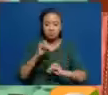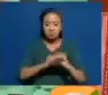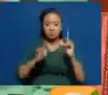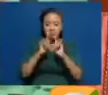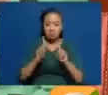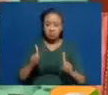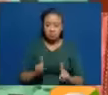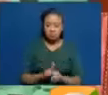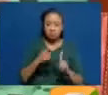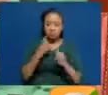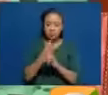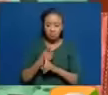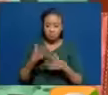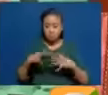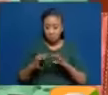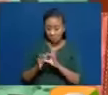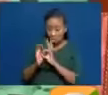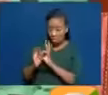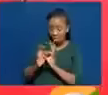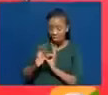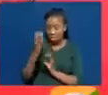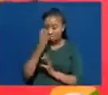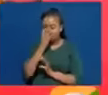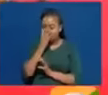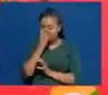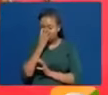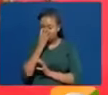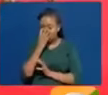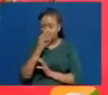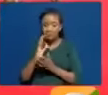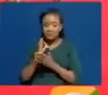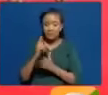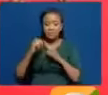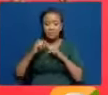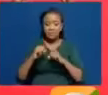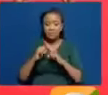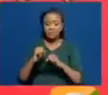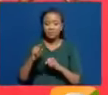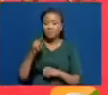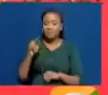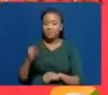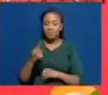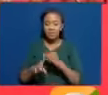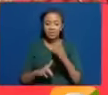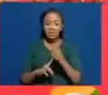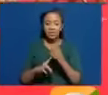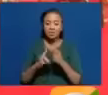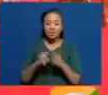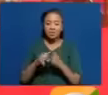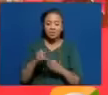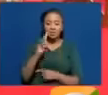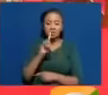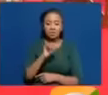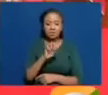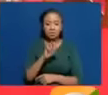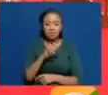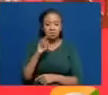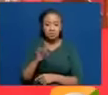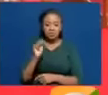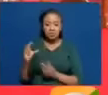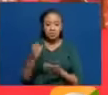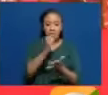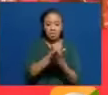and close lieutenants of President William Ruto. Some notable figures were blogger and digital strategist Dennis Situmbi, who was handpicked